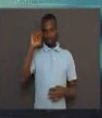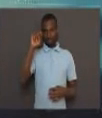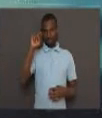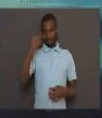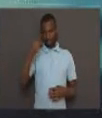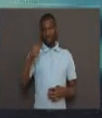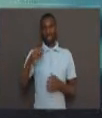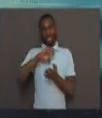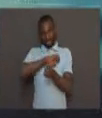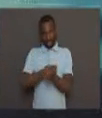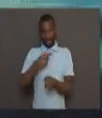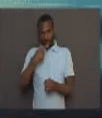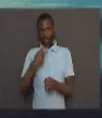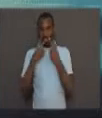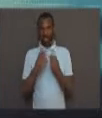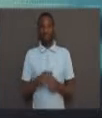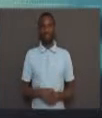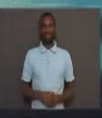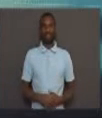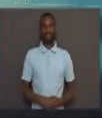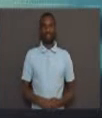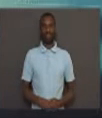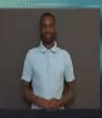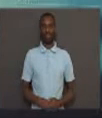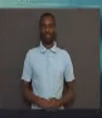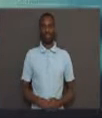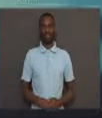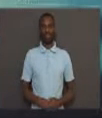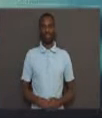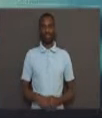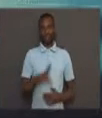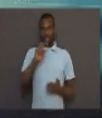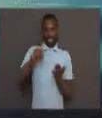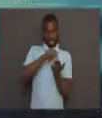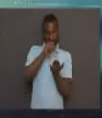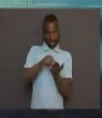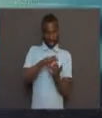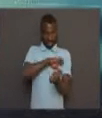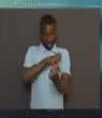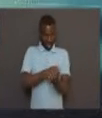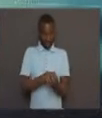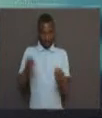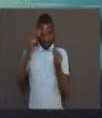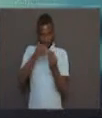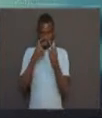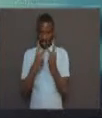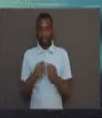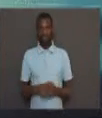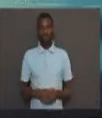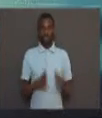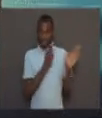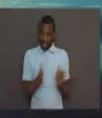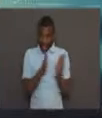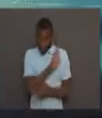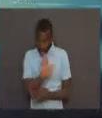it plays in the larger field of nuclear energy. Are you ready,